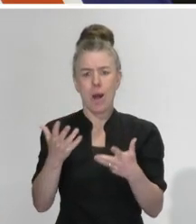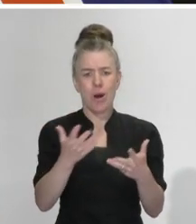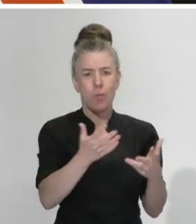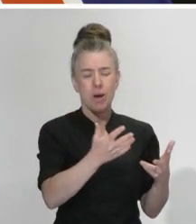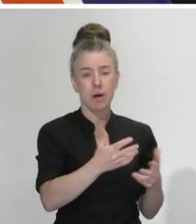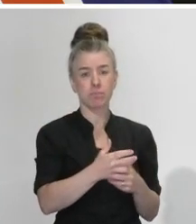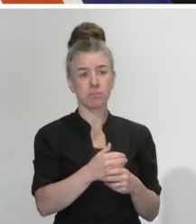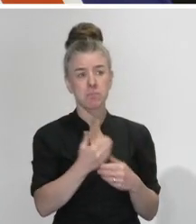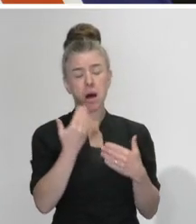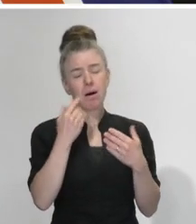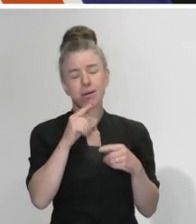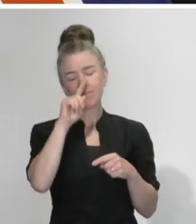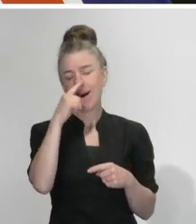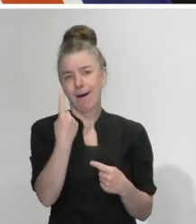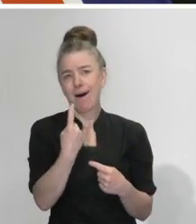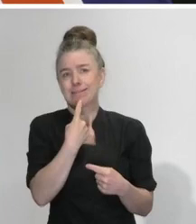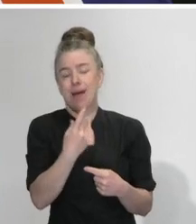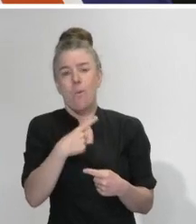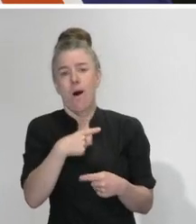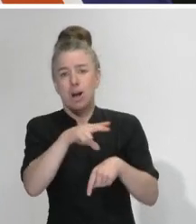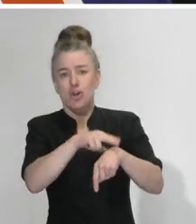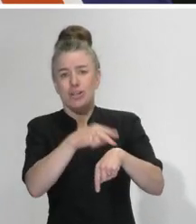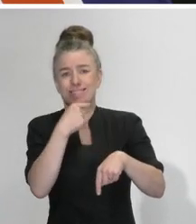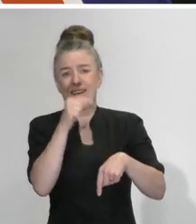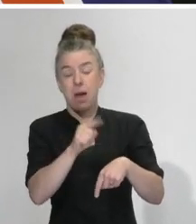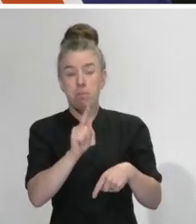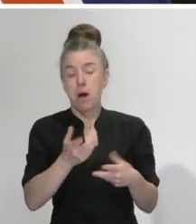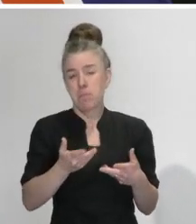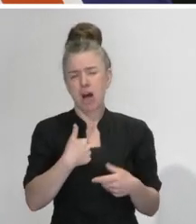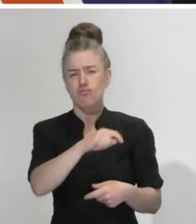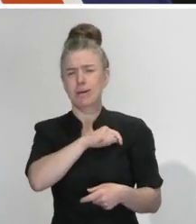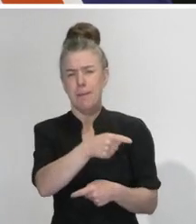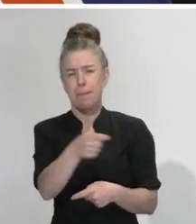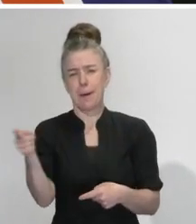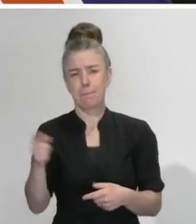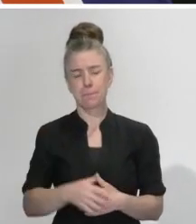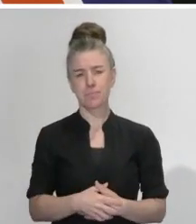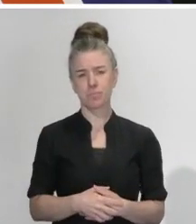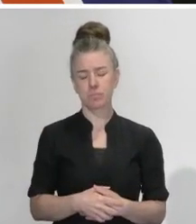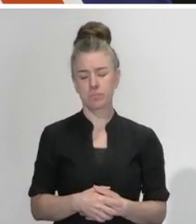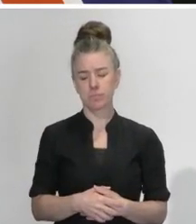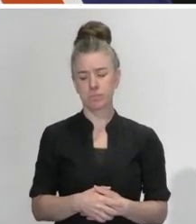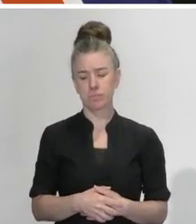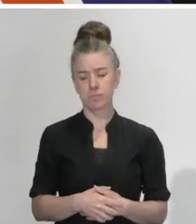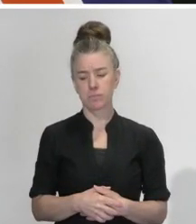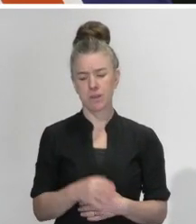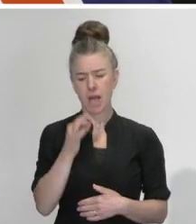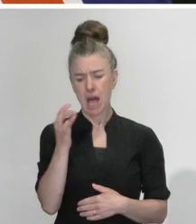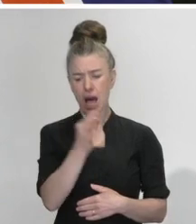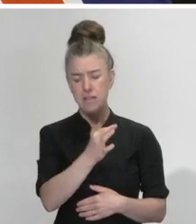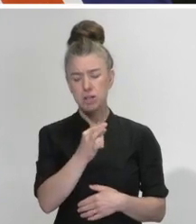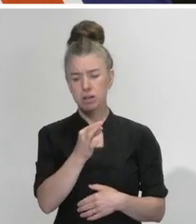guess the judgment of clinicians who are seeing people. GPs are still telling us though that they aren't getting enough of these tests.